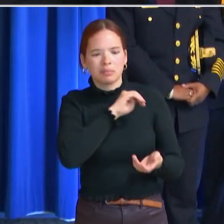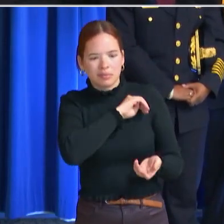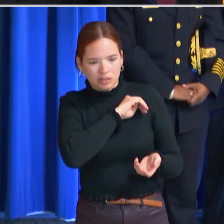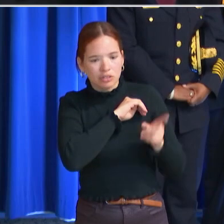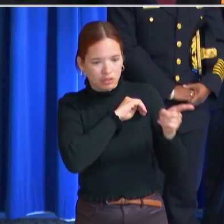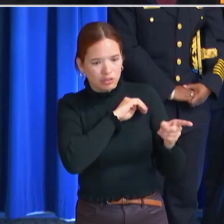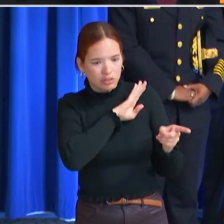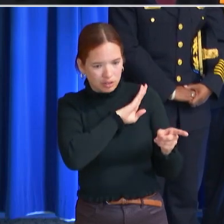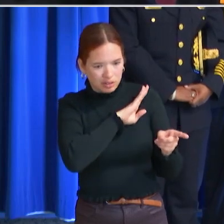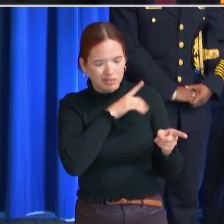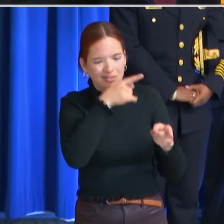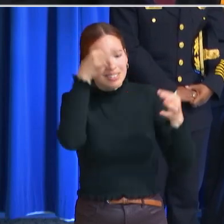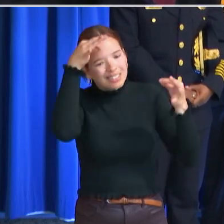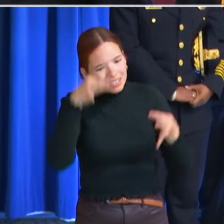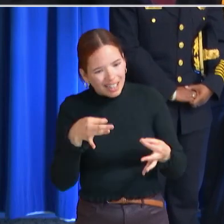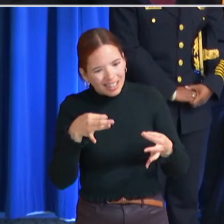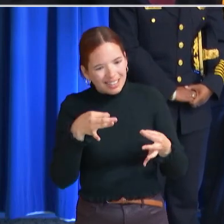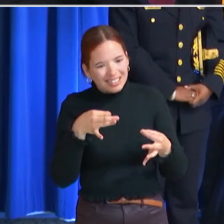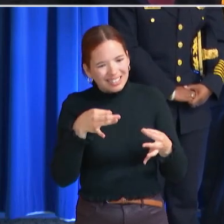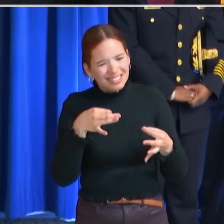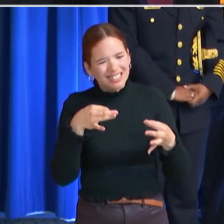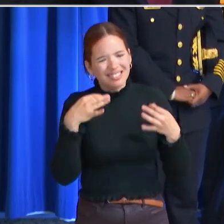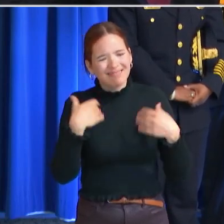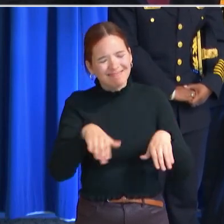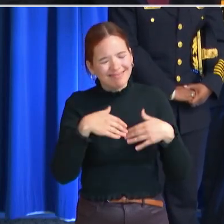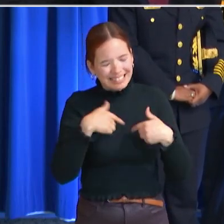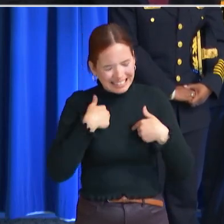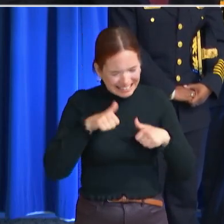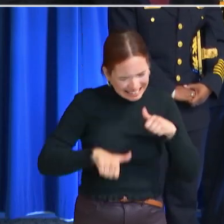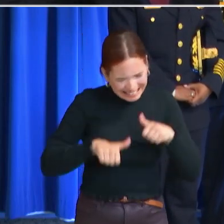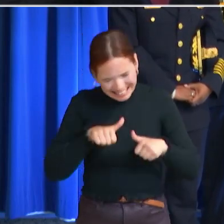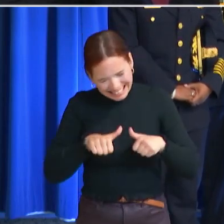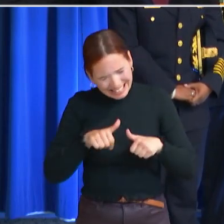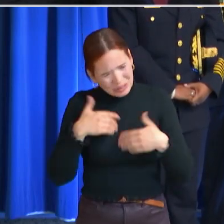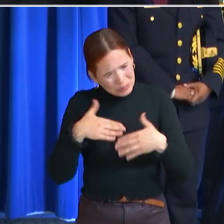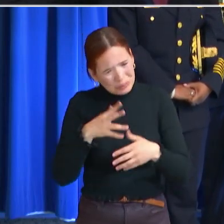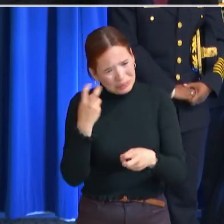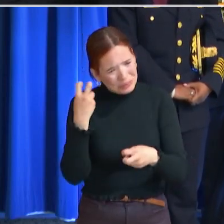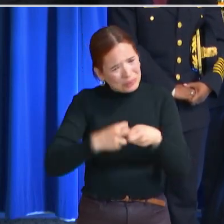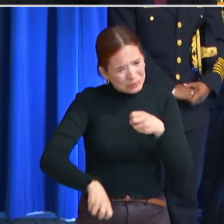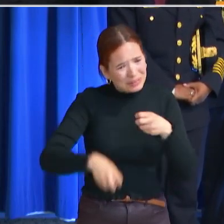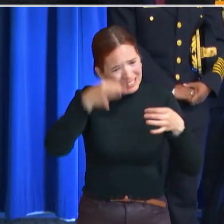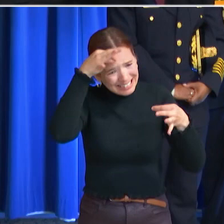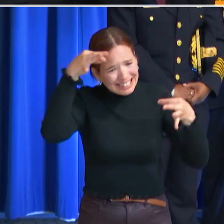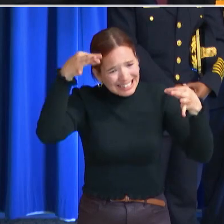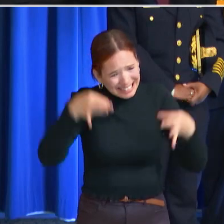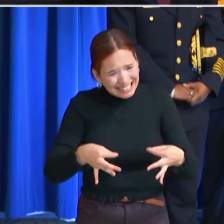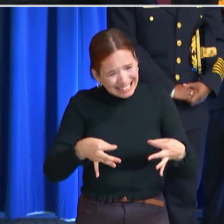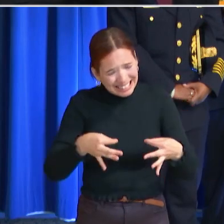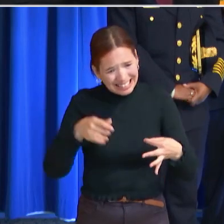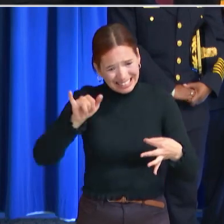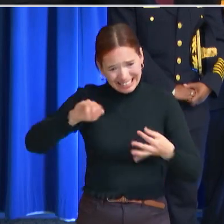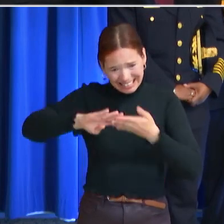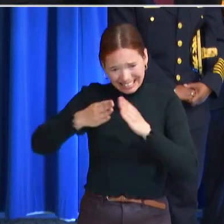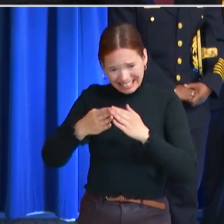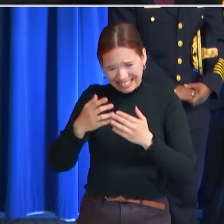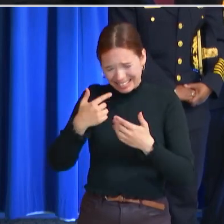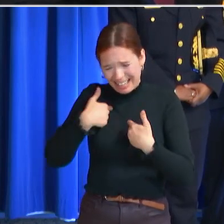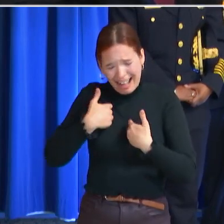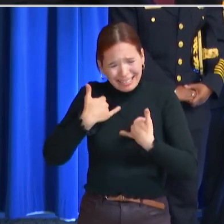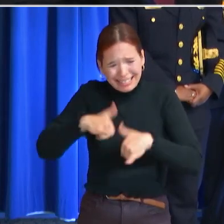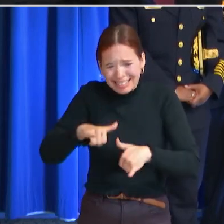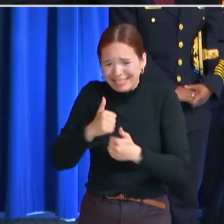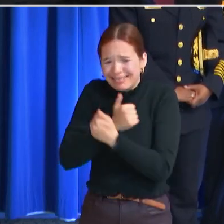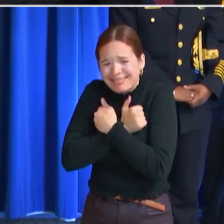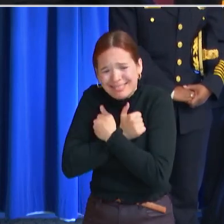me. A very tough decision for me to transition from this city that I love in the capacity that I'm in. But one of the